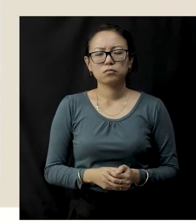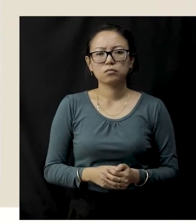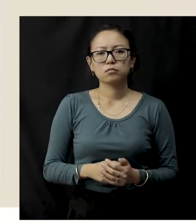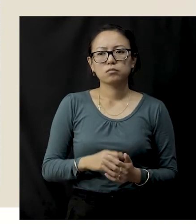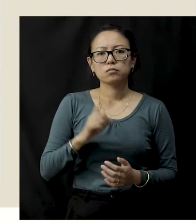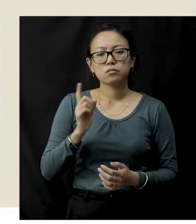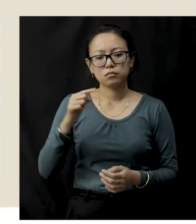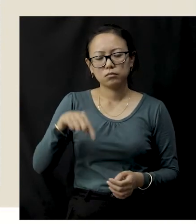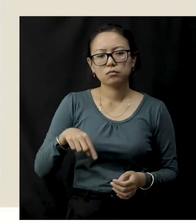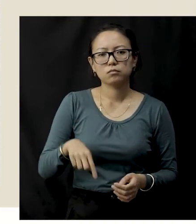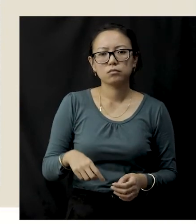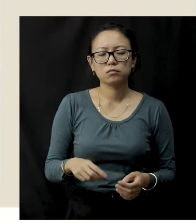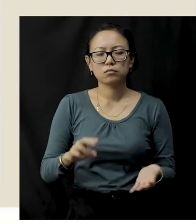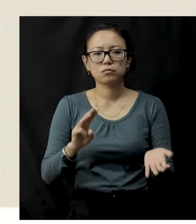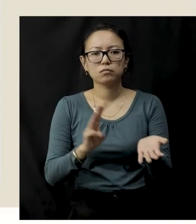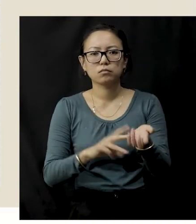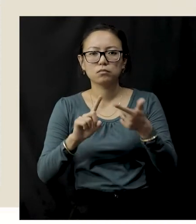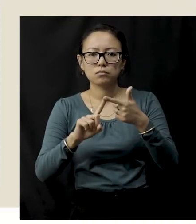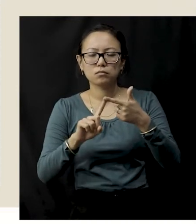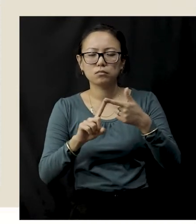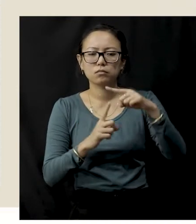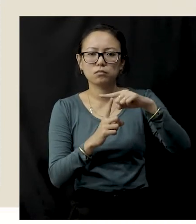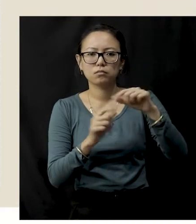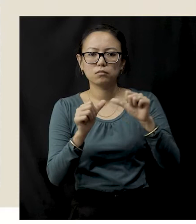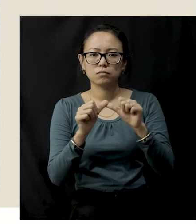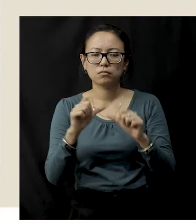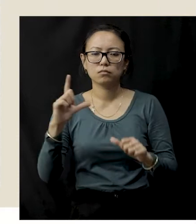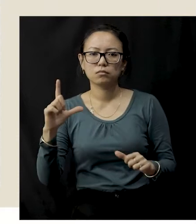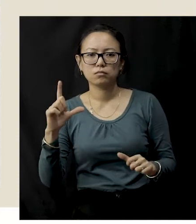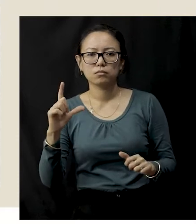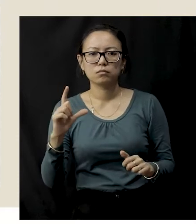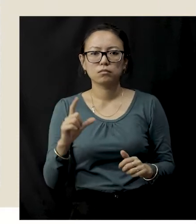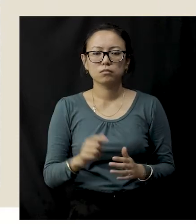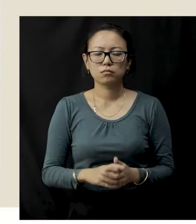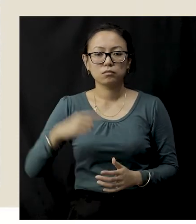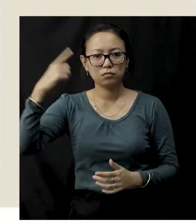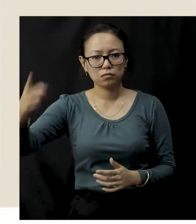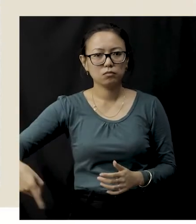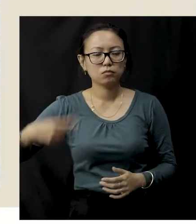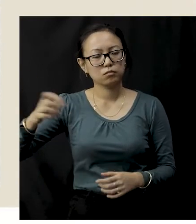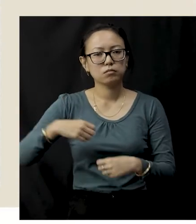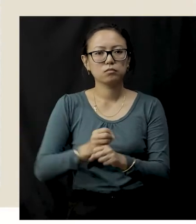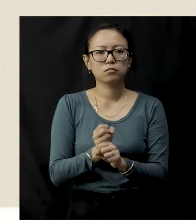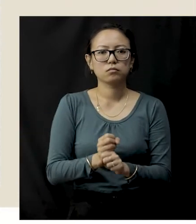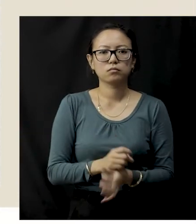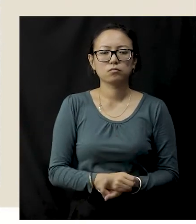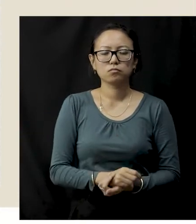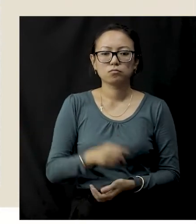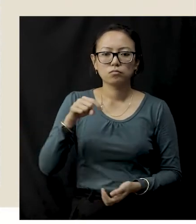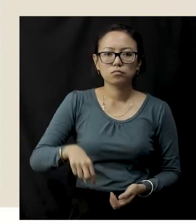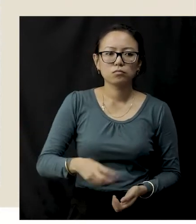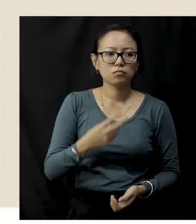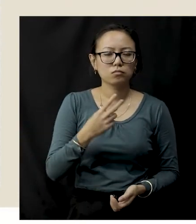so it can last very long, right? Then nowadays in the cars, you see that the wheels are also attached with